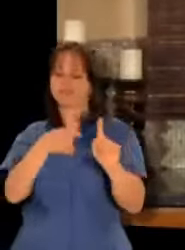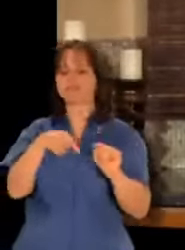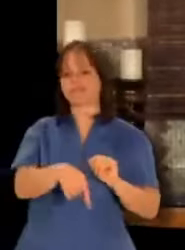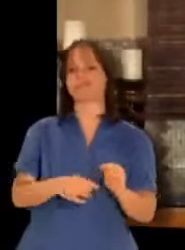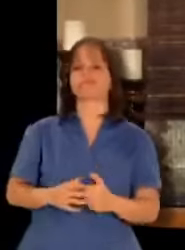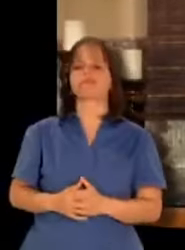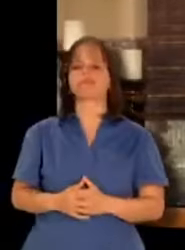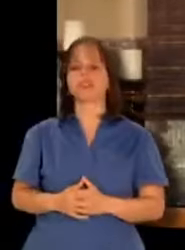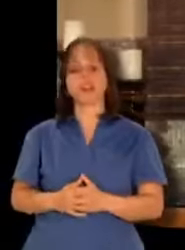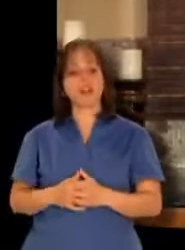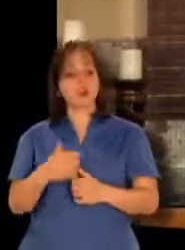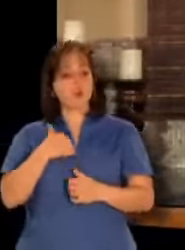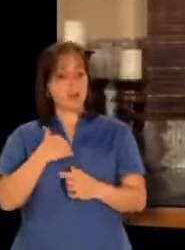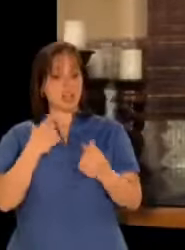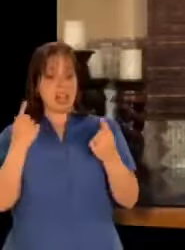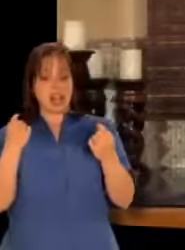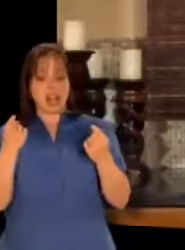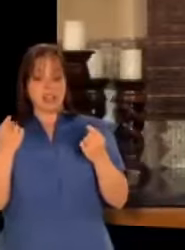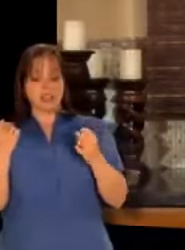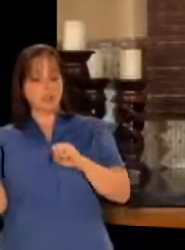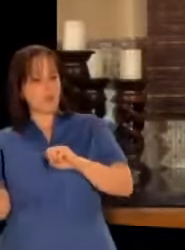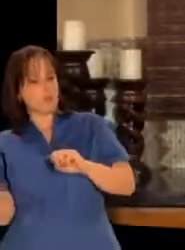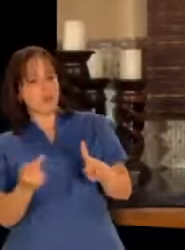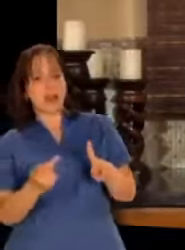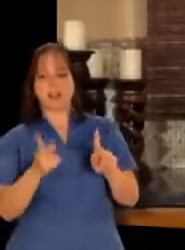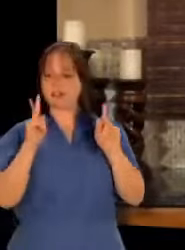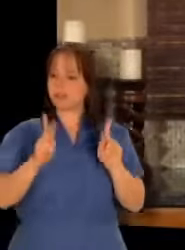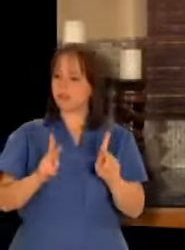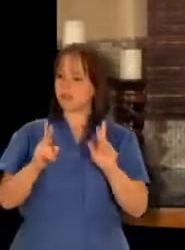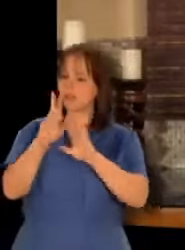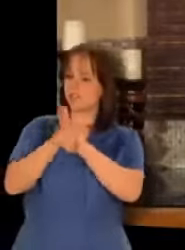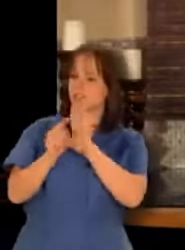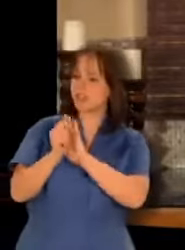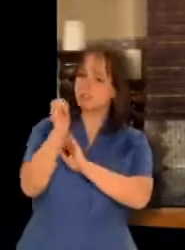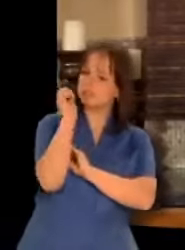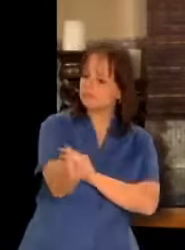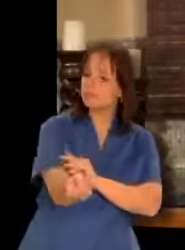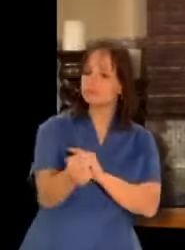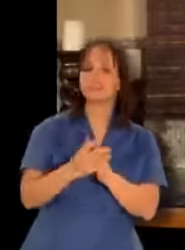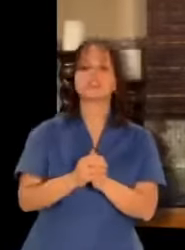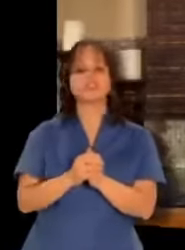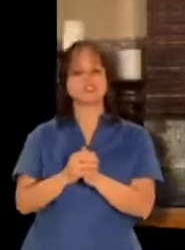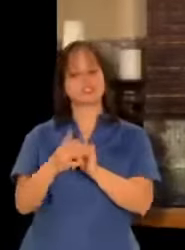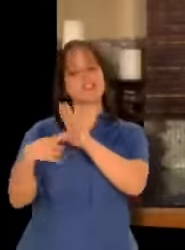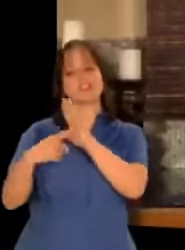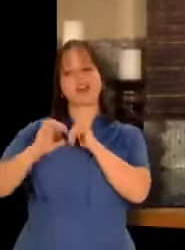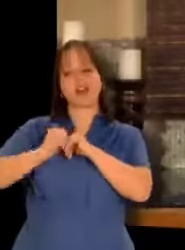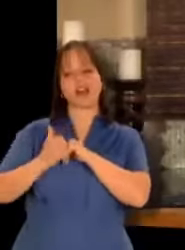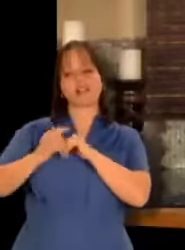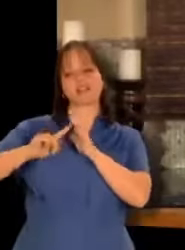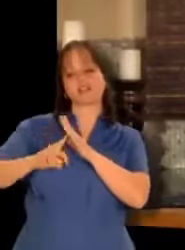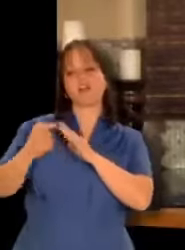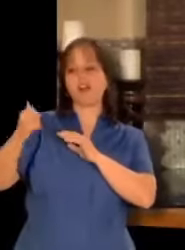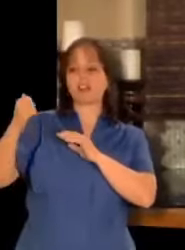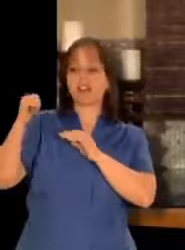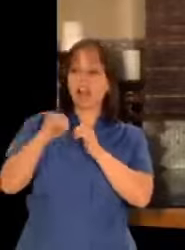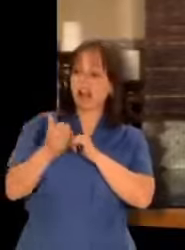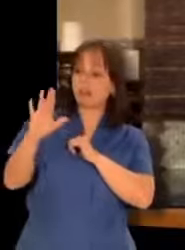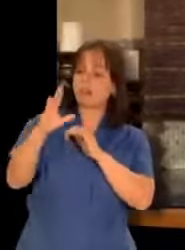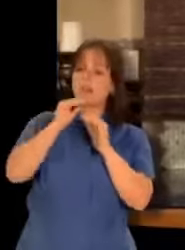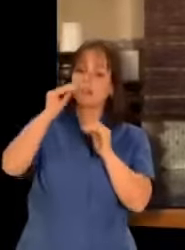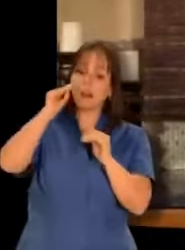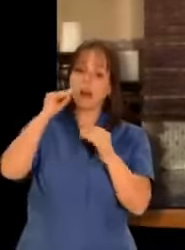is get back to the person who gave you this video, and they'll show you how you can get started and get one of these in your home so you can